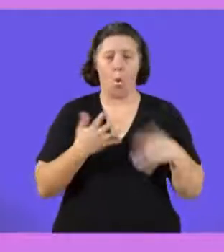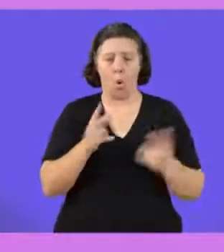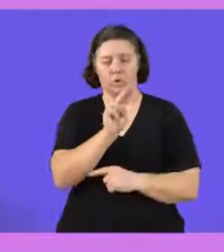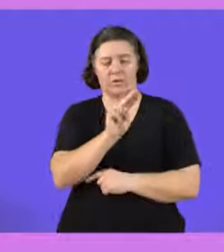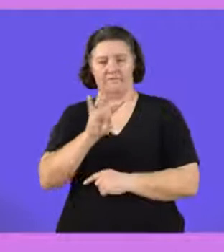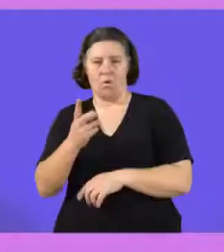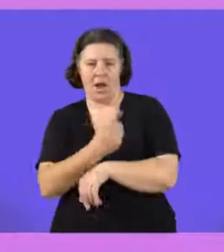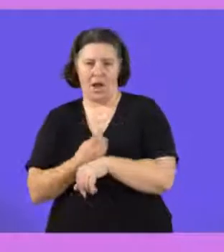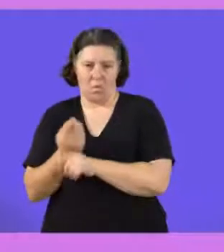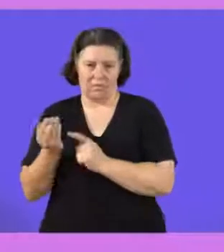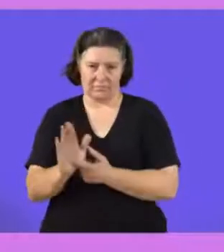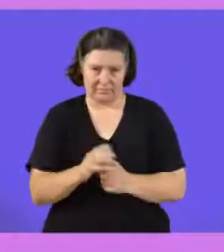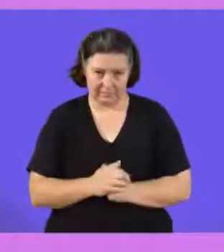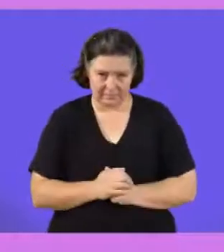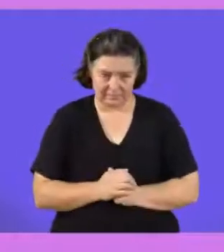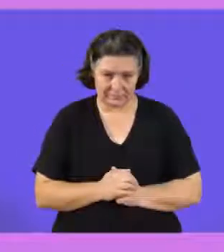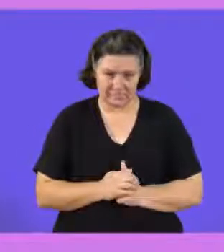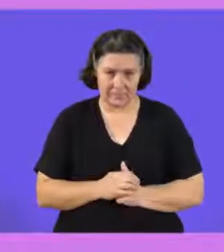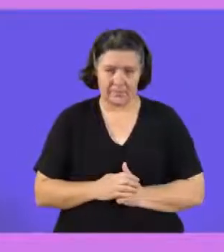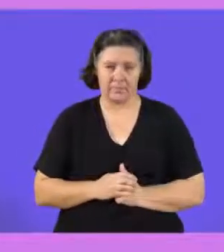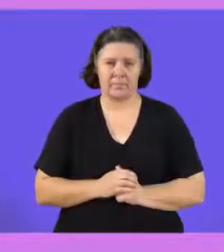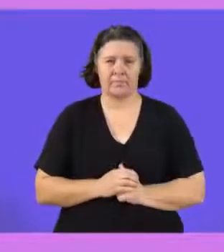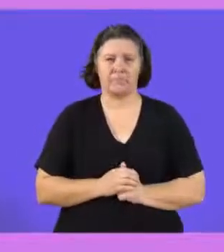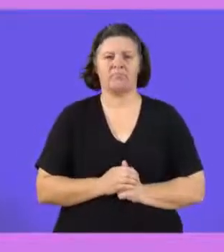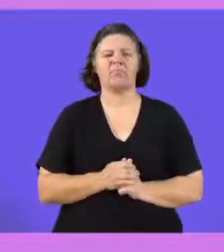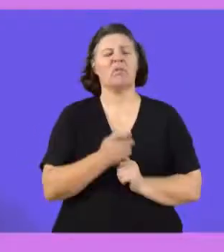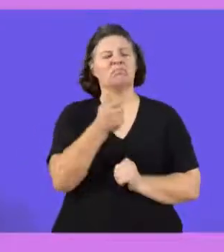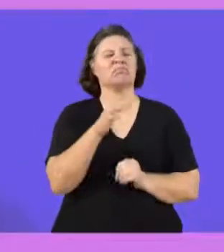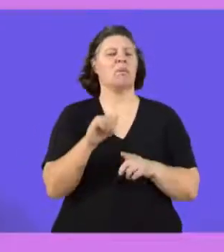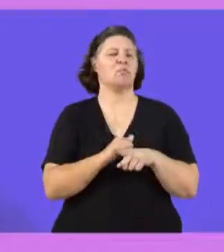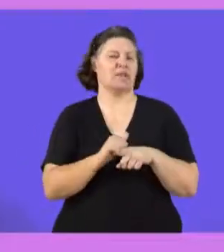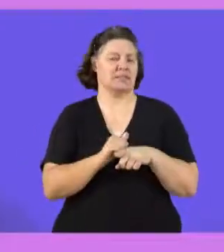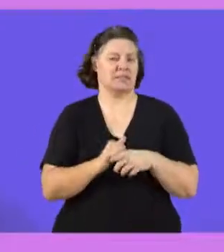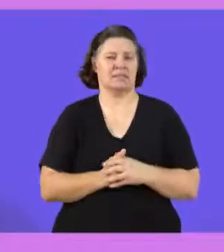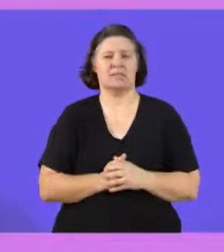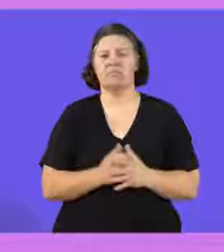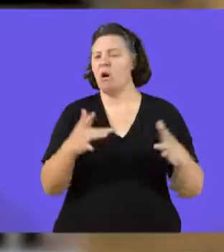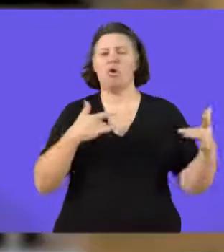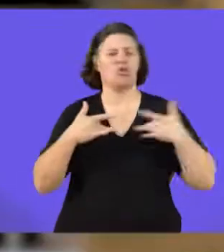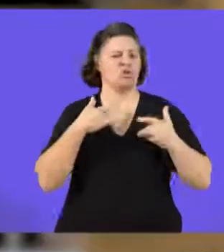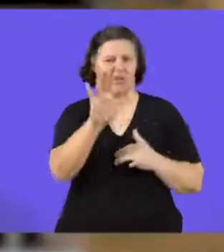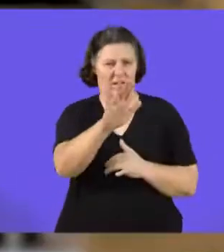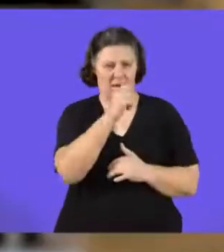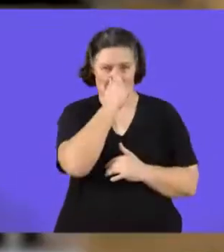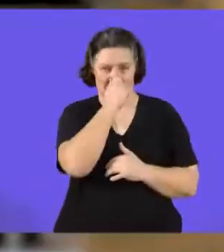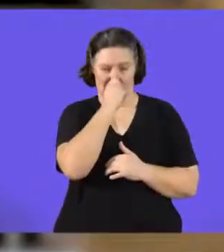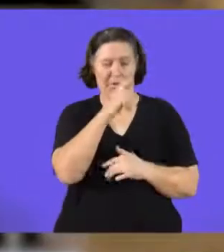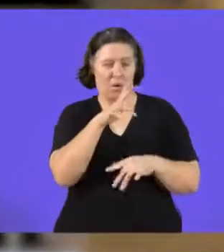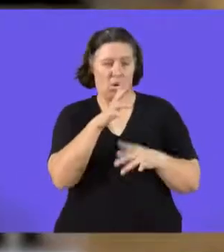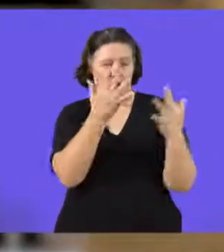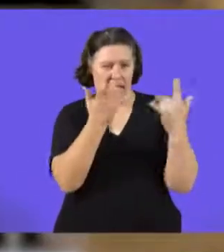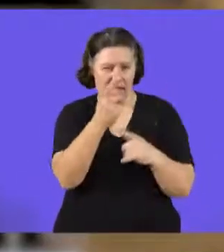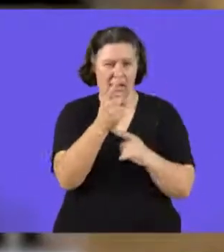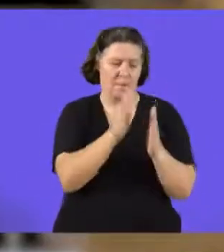format or your 24-hour format. So let's quickly do a little practice, all right? Don't worry, I hope you have